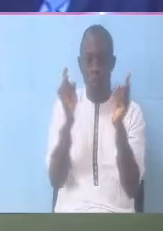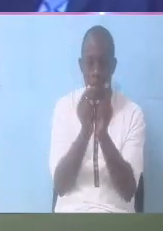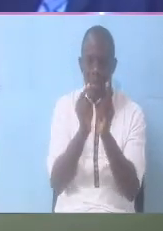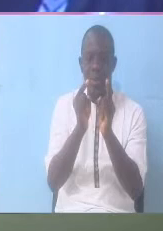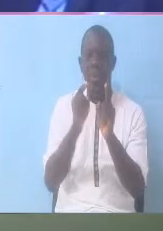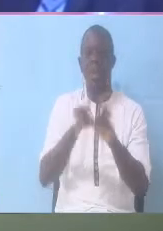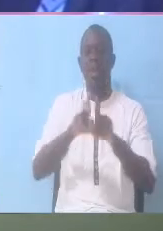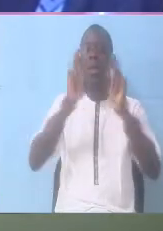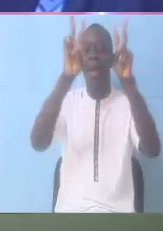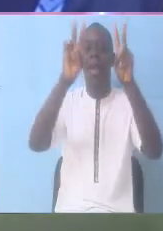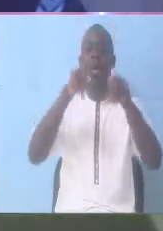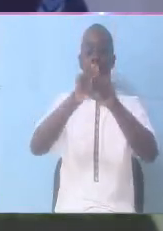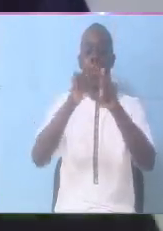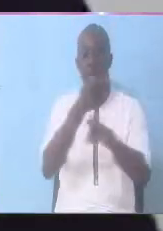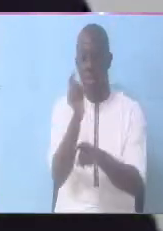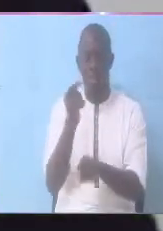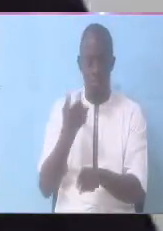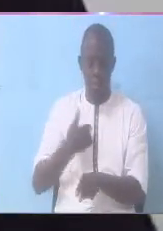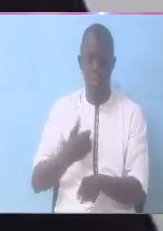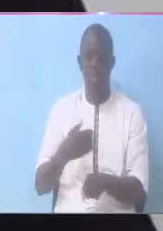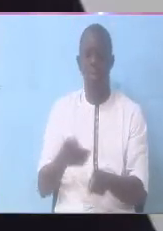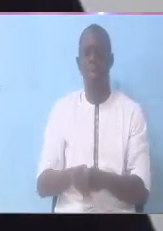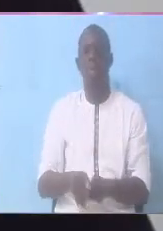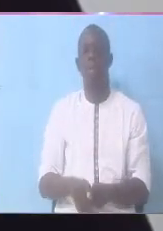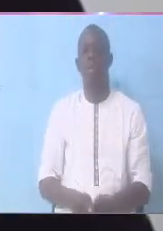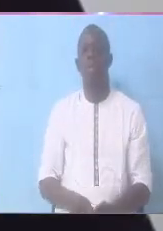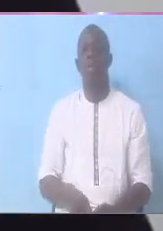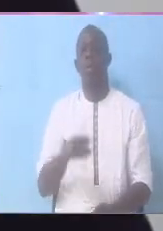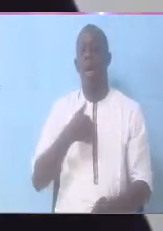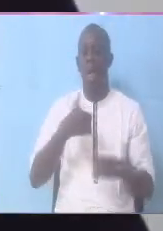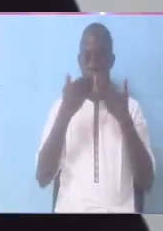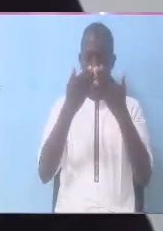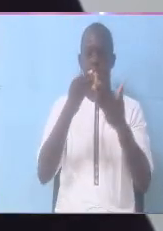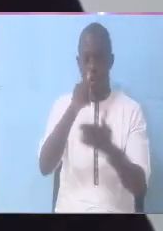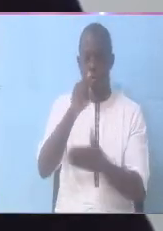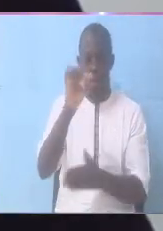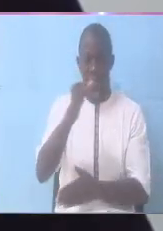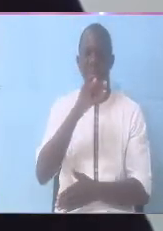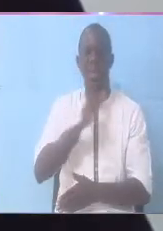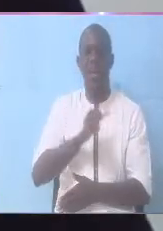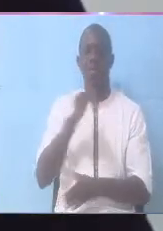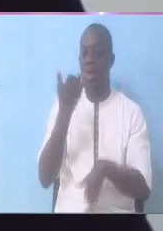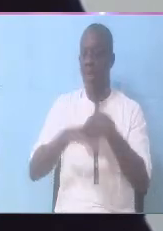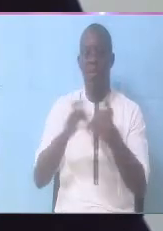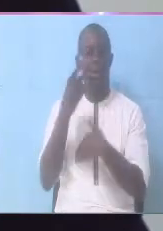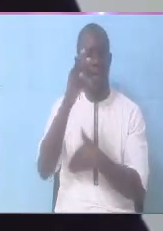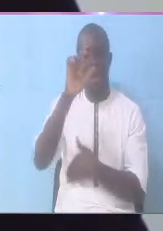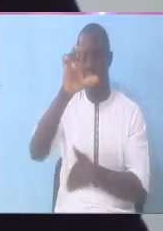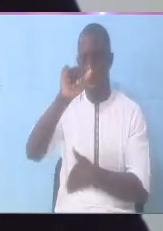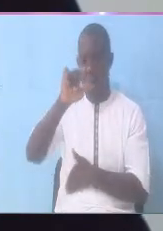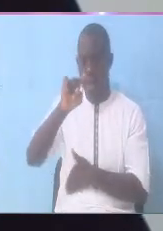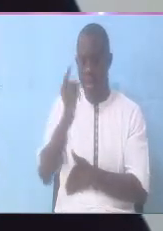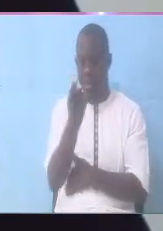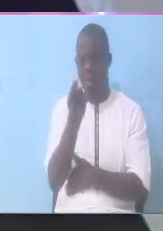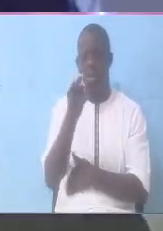sir. I'm telling you, the people that I saw, I didn't see Lantombo anywhere near there, sir. Okay.